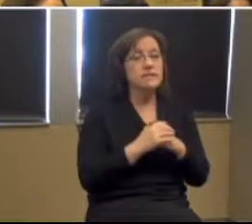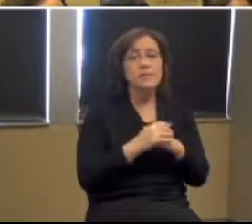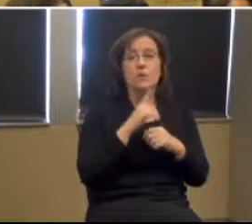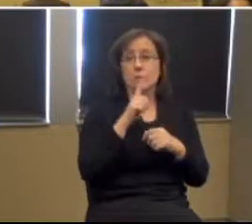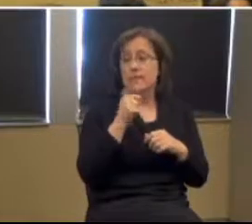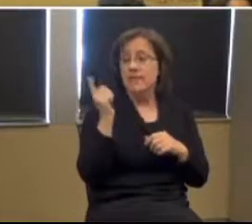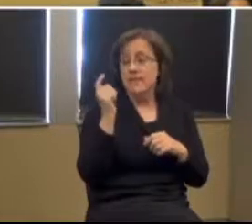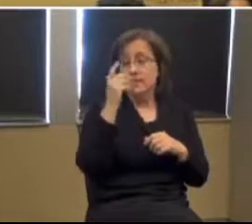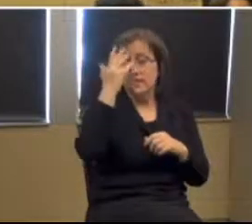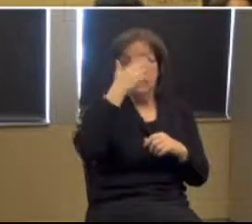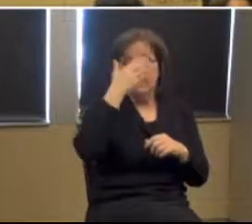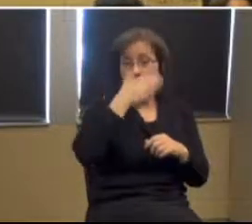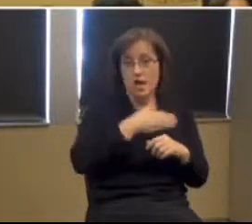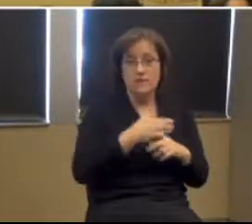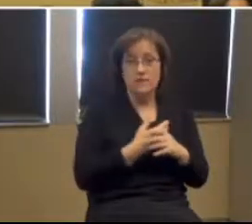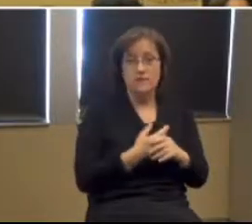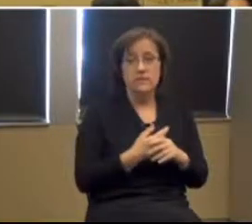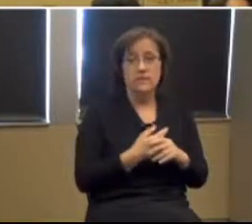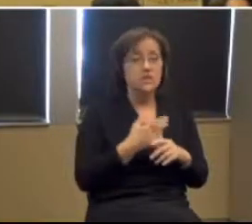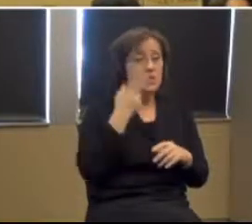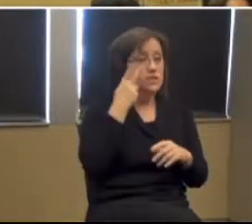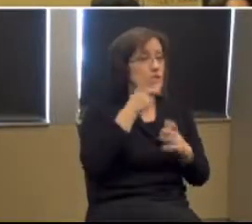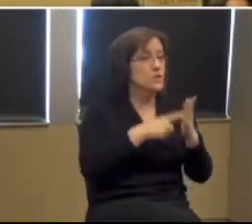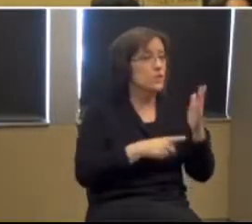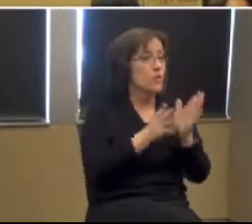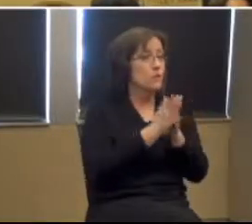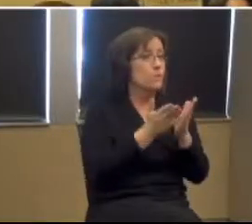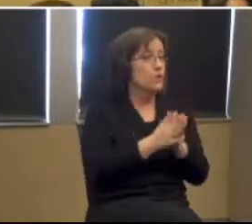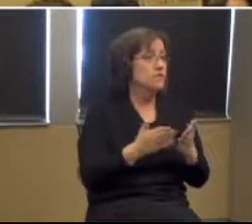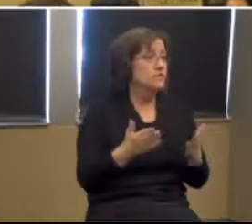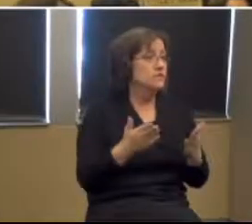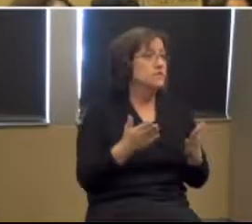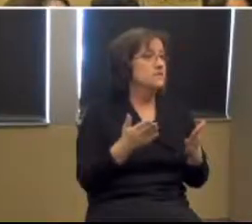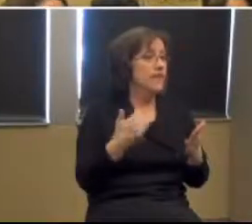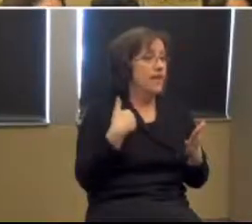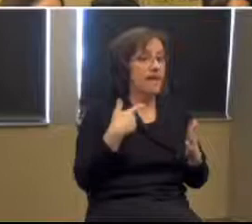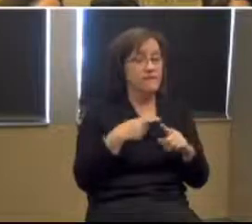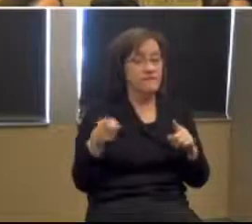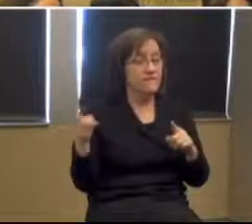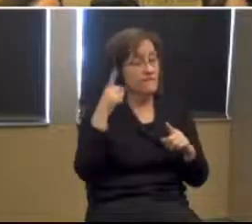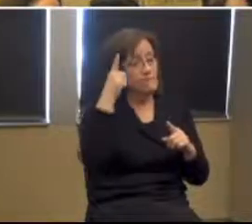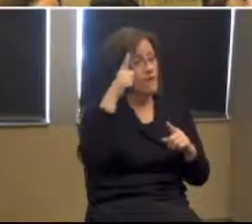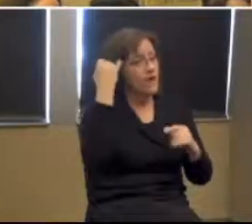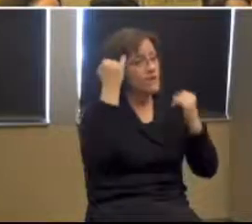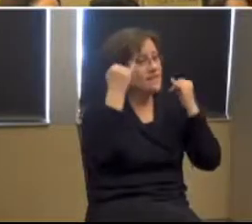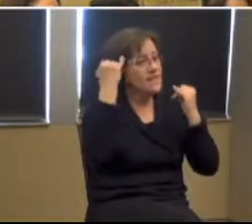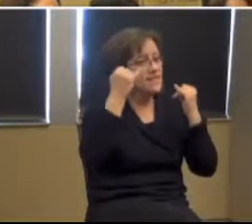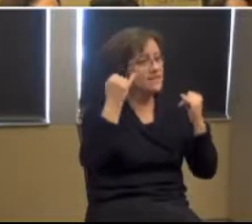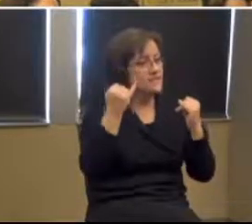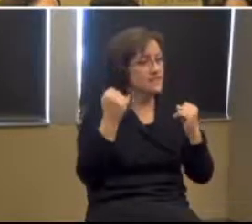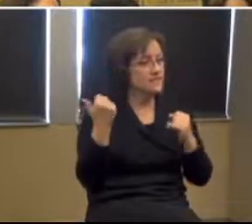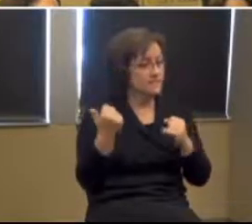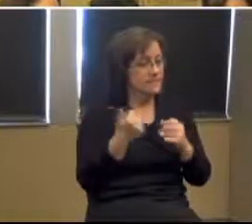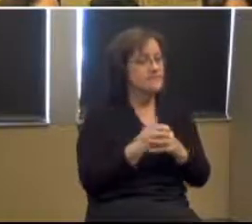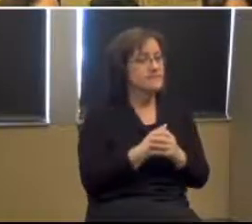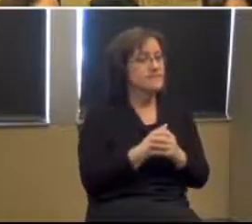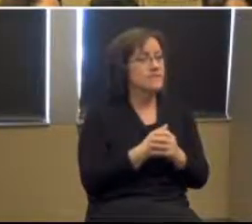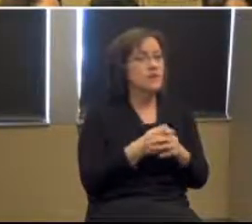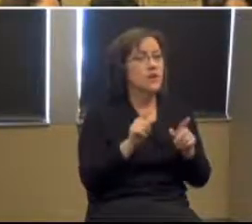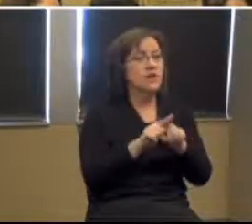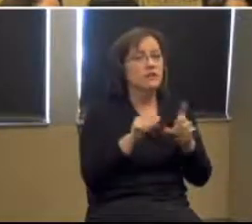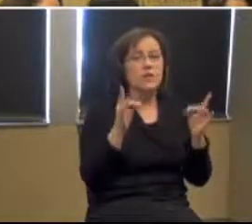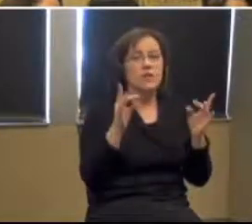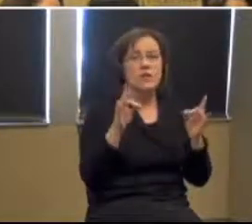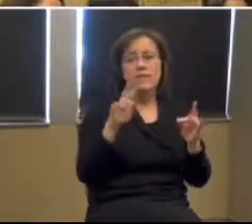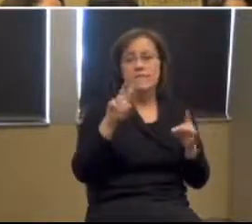look at what those books have to offer as ideas in them. There's also Velcro by the